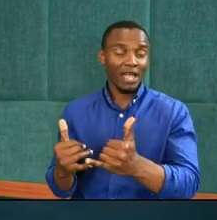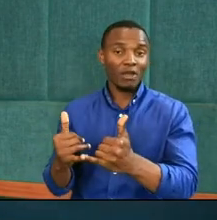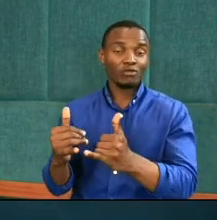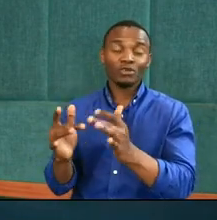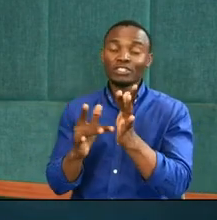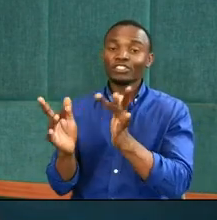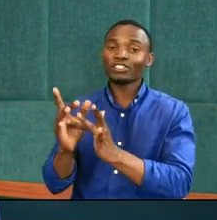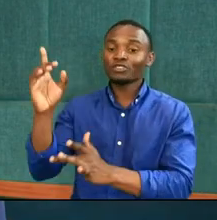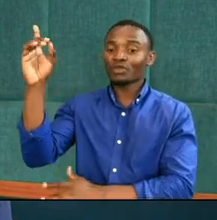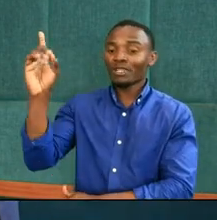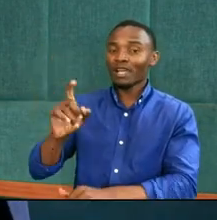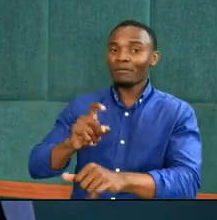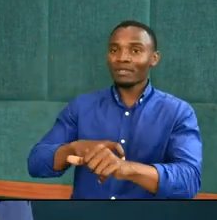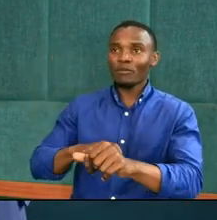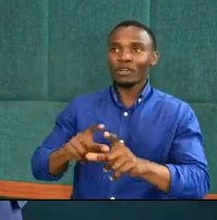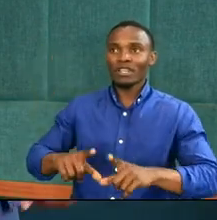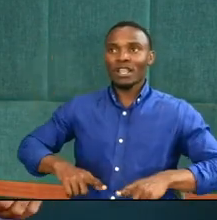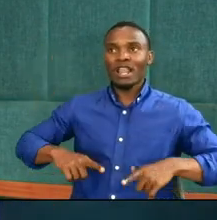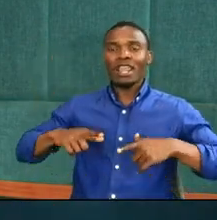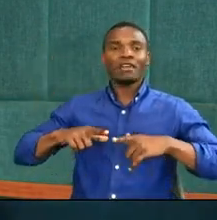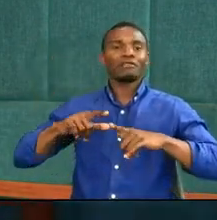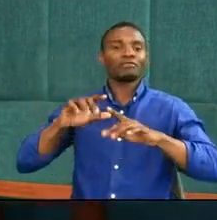when life is good.